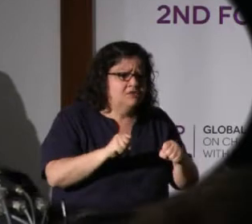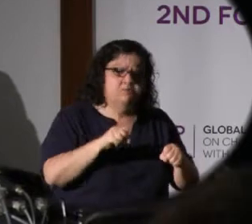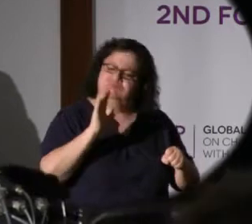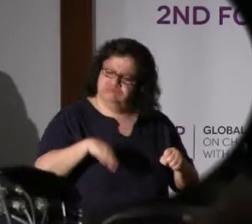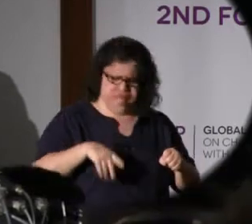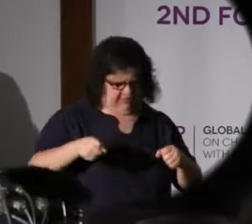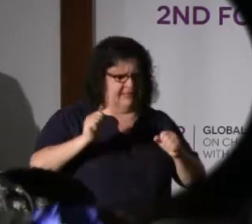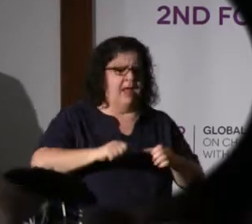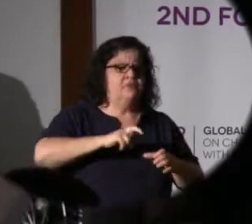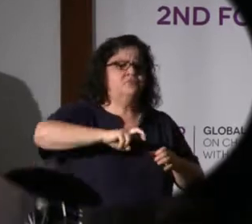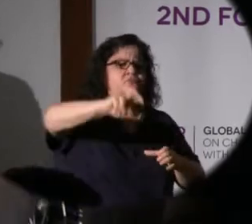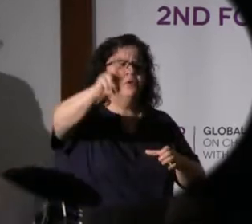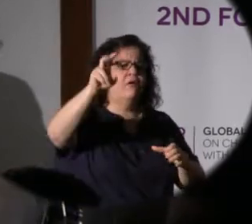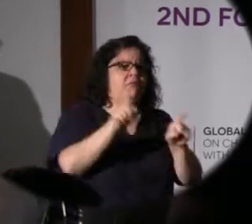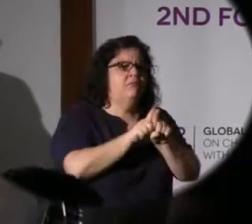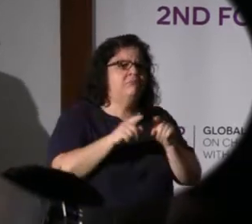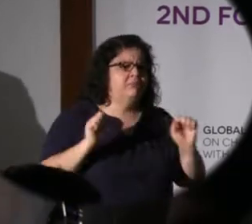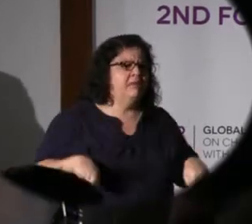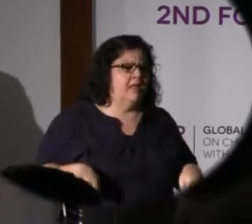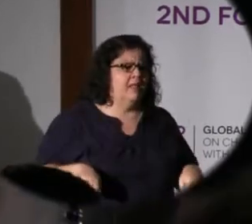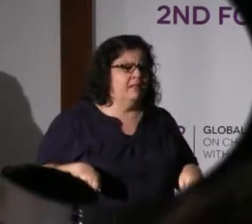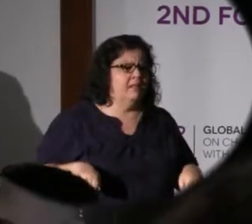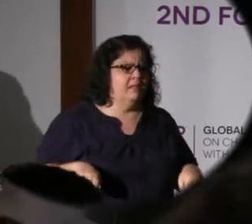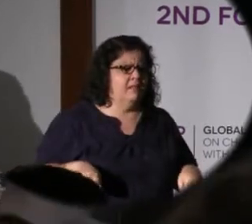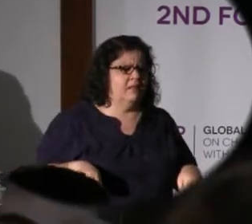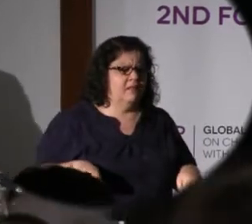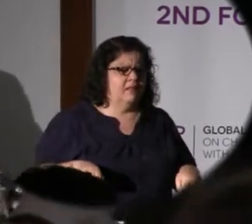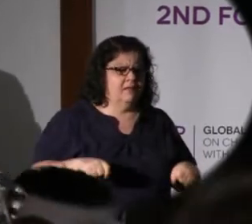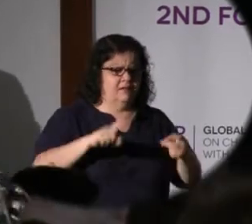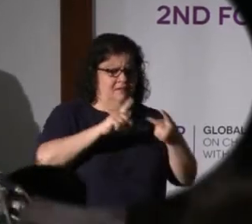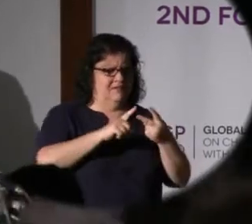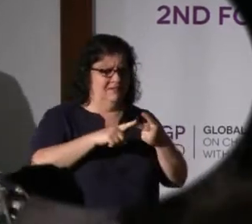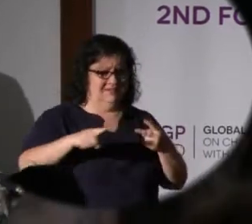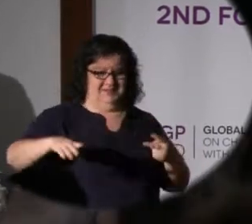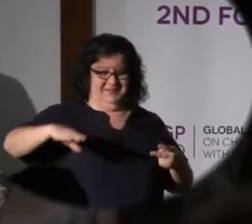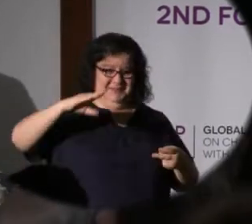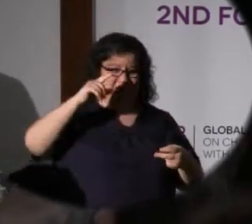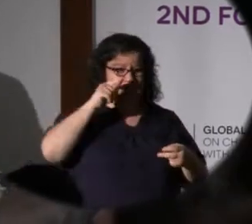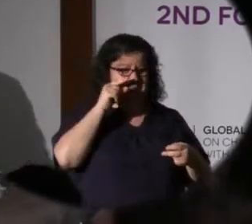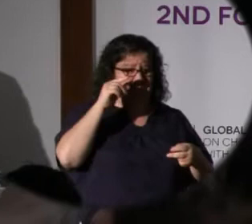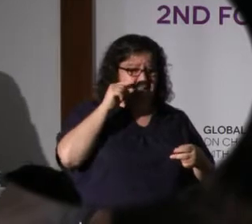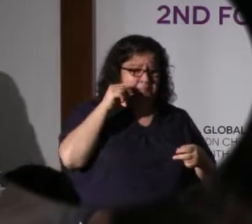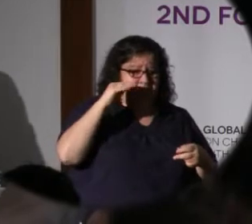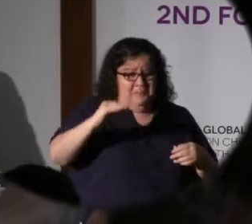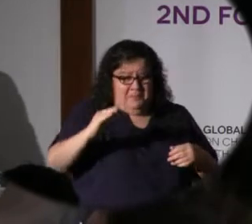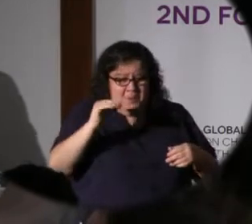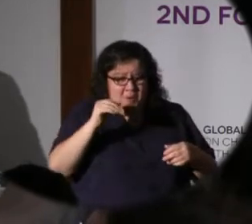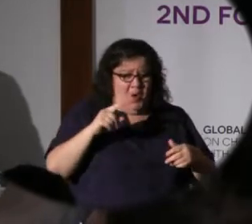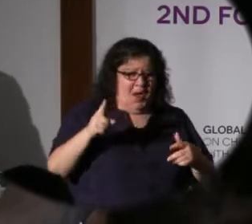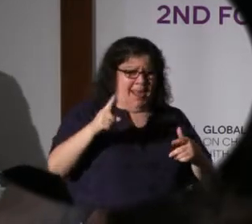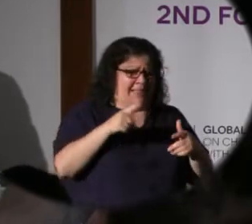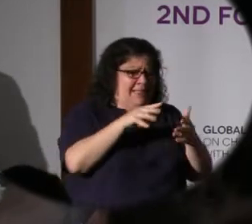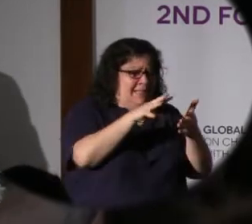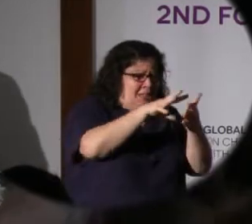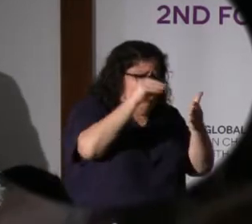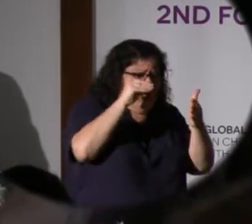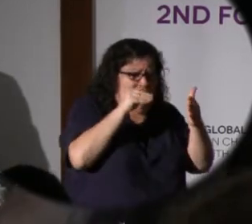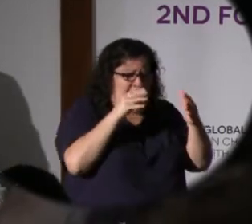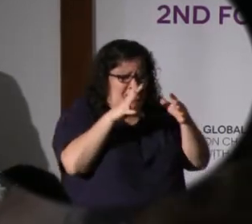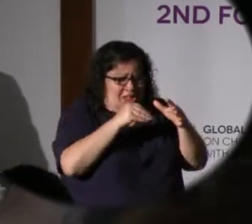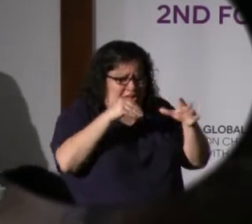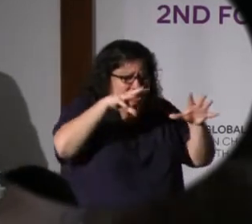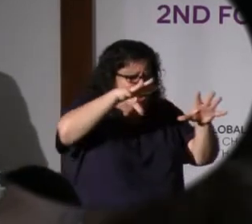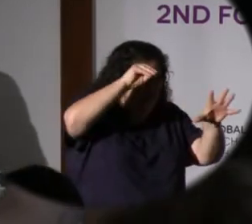it. And just because a boy has a learning disability doesn't mean his ideas couldn't someday change the